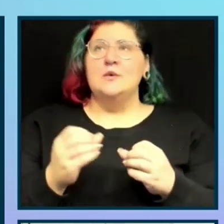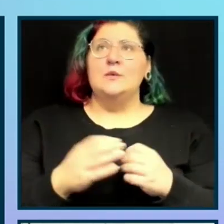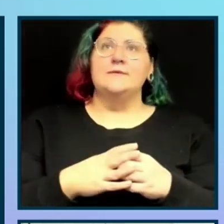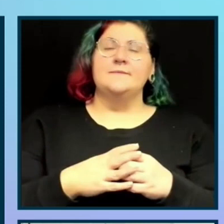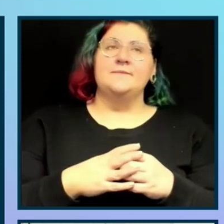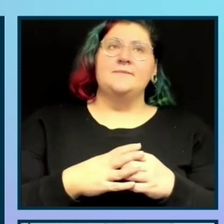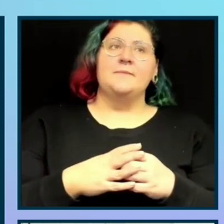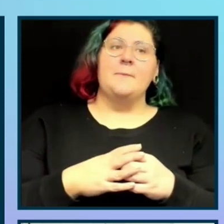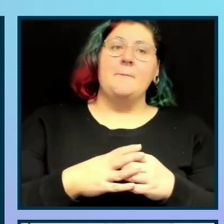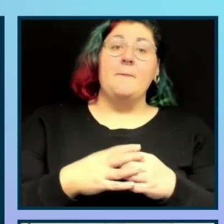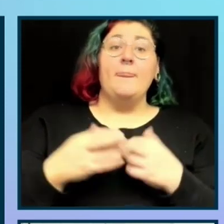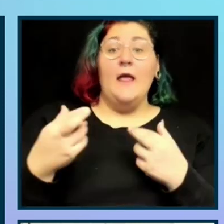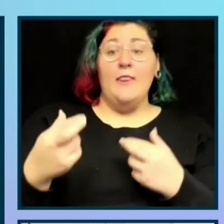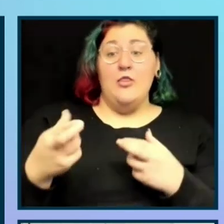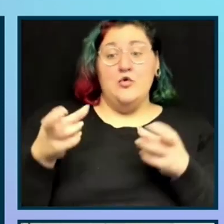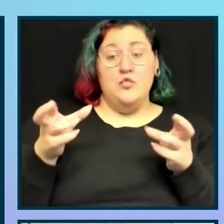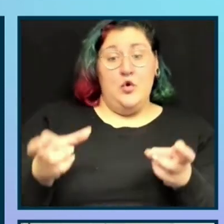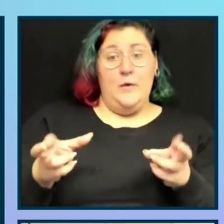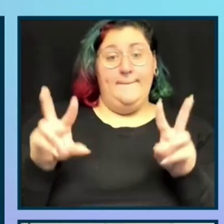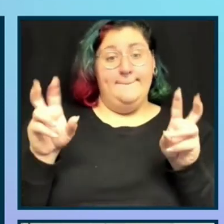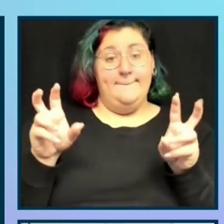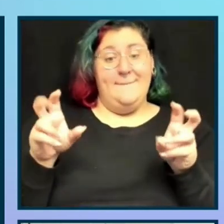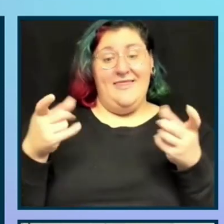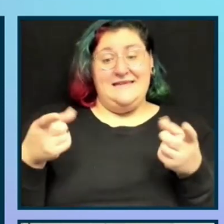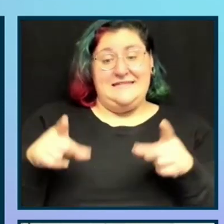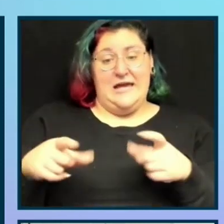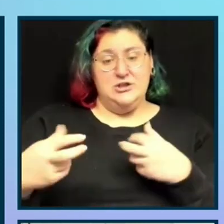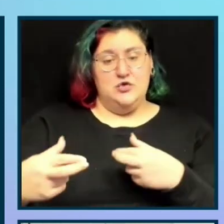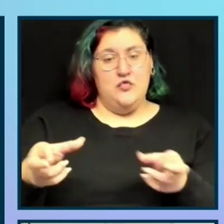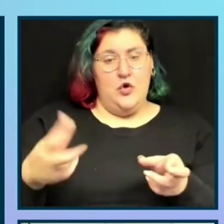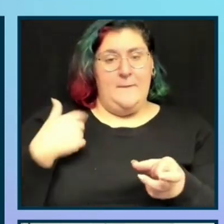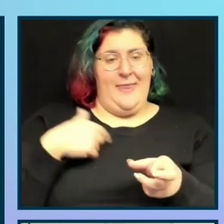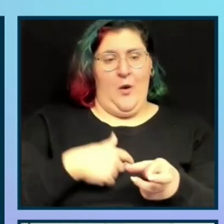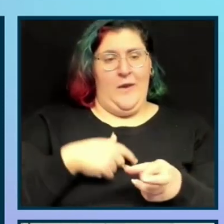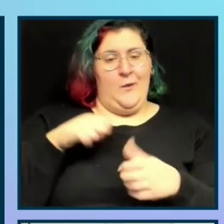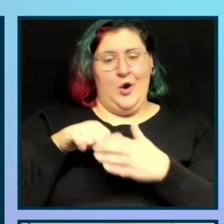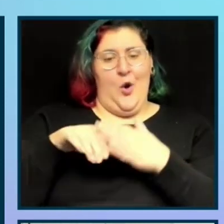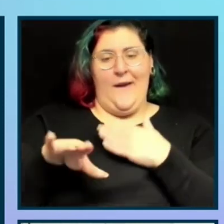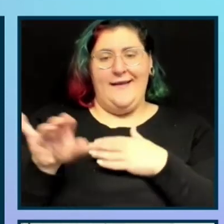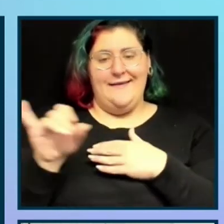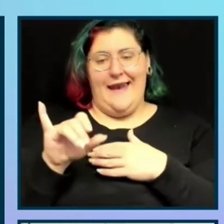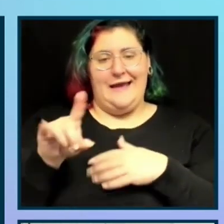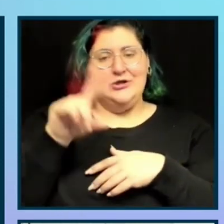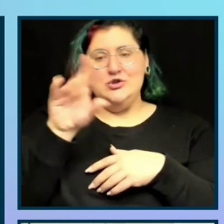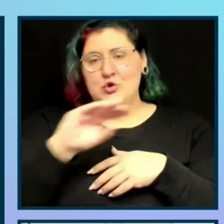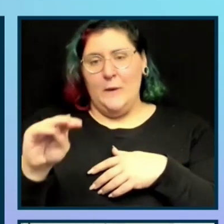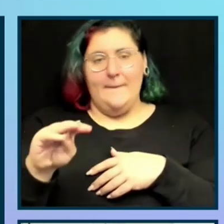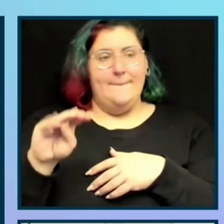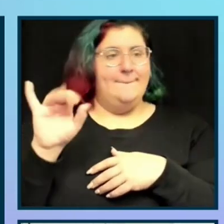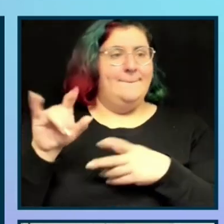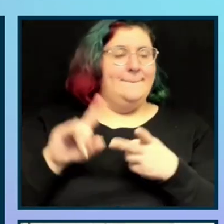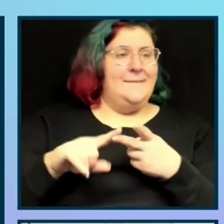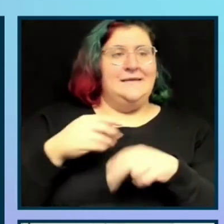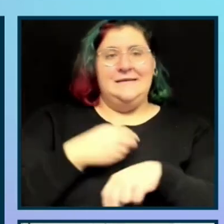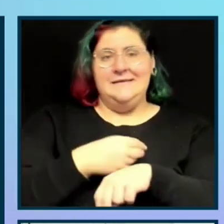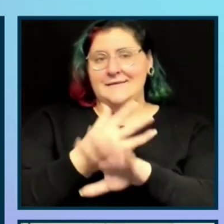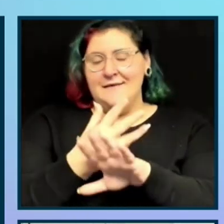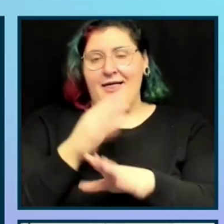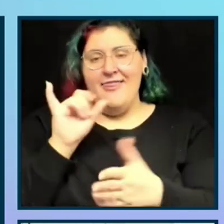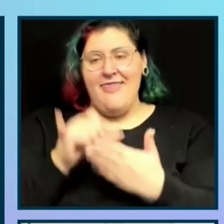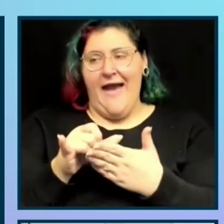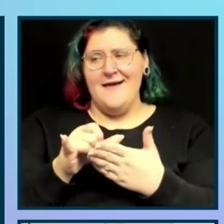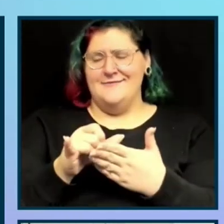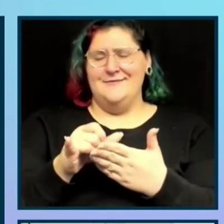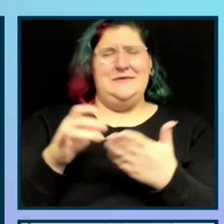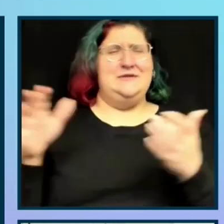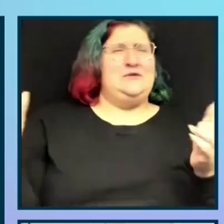the rooms were fundamentally different. And there just wasn't the user experience and the inclusive design in